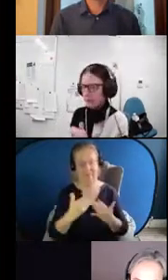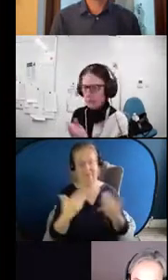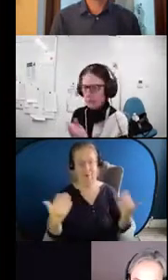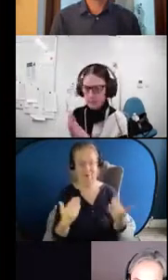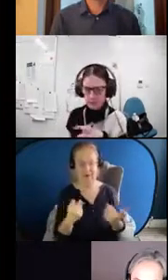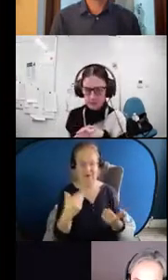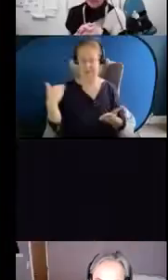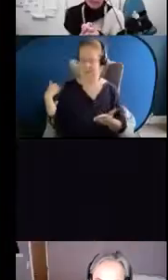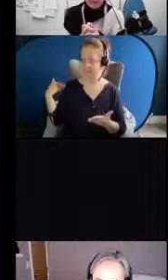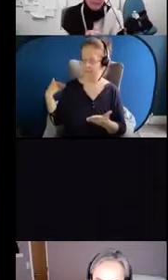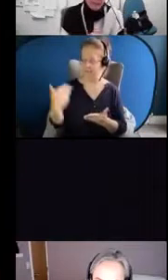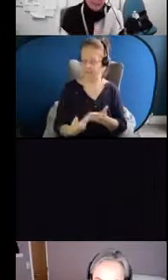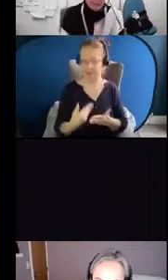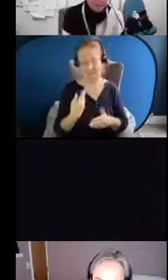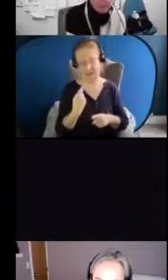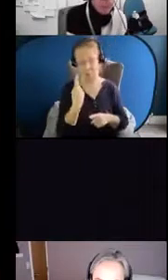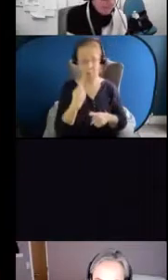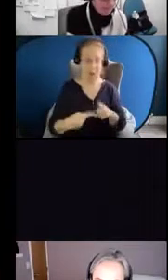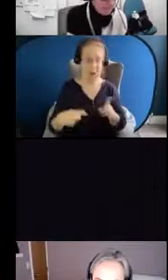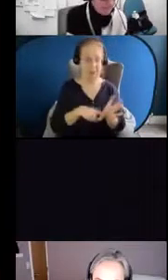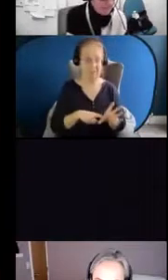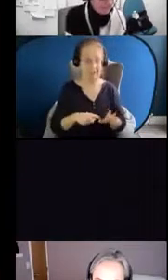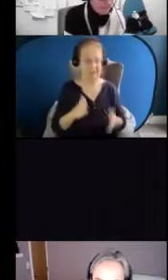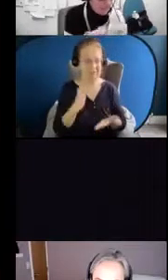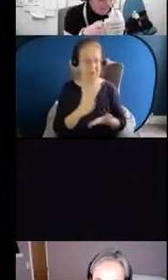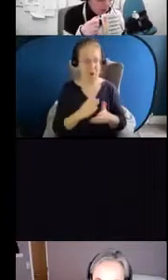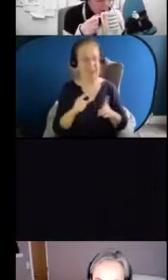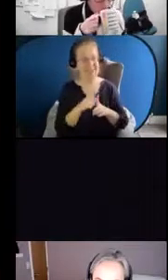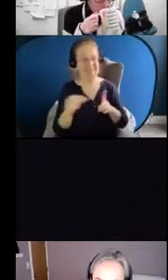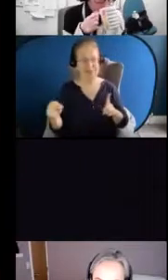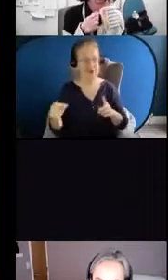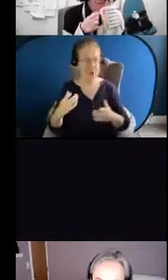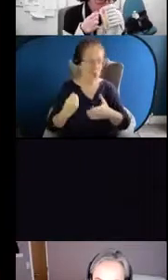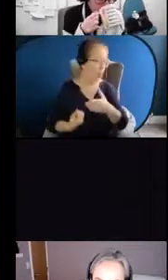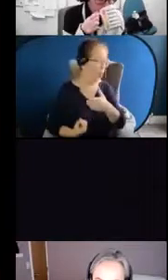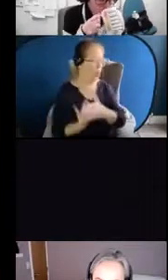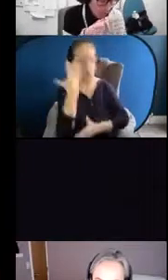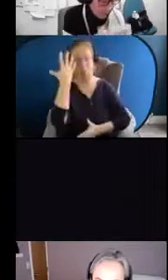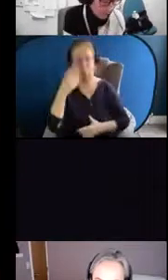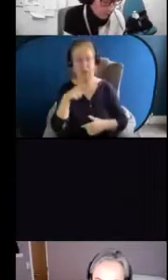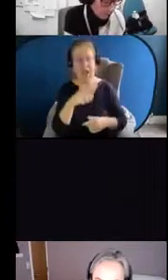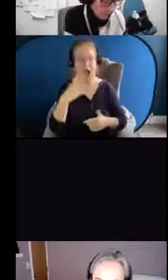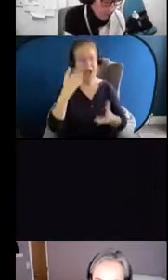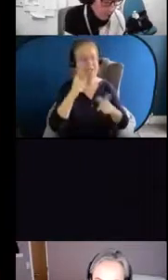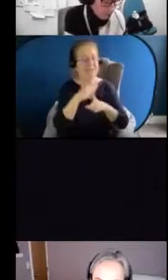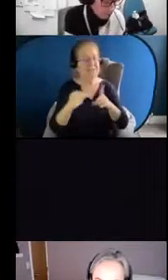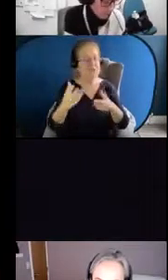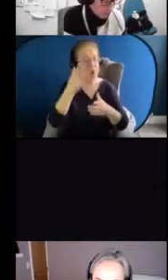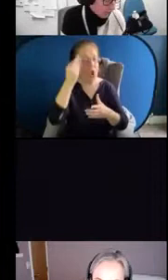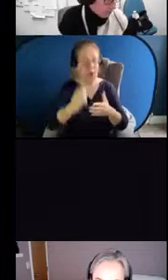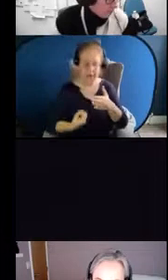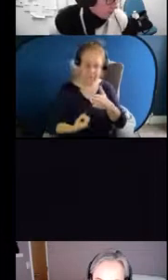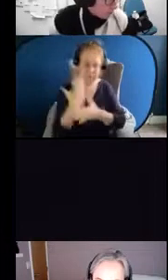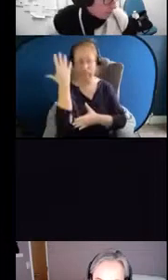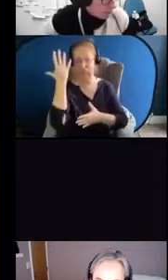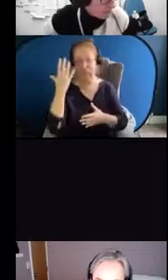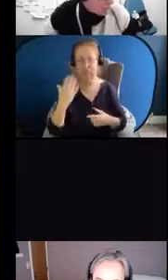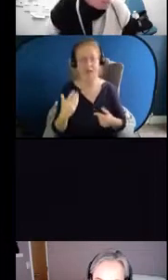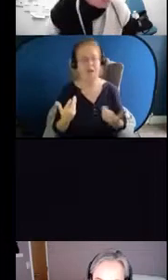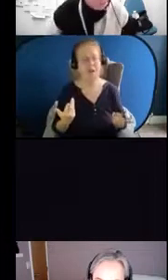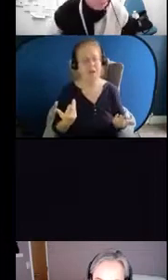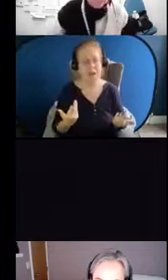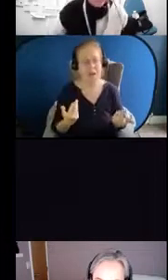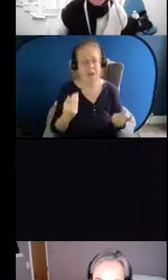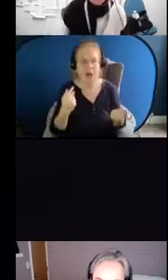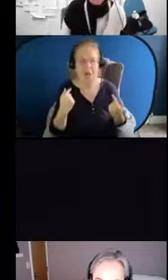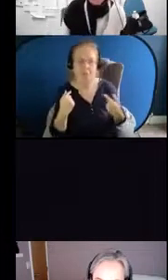occurred over the course of the last year and a half in digital technology and digital learning. And so I don't think it would be too